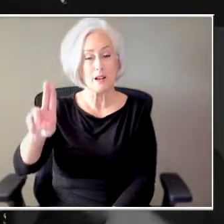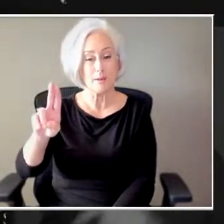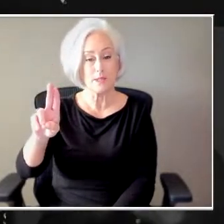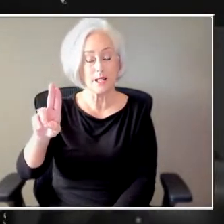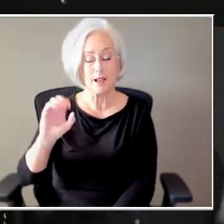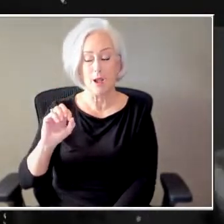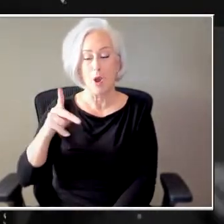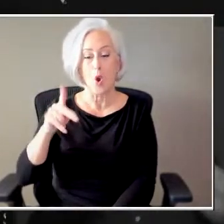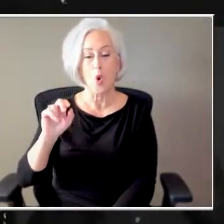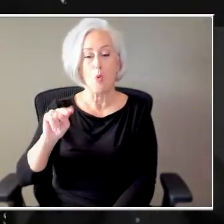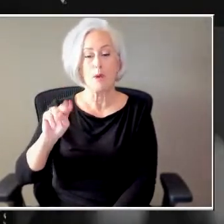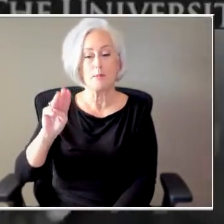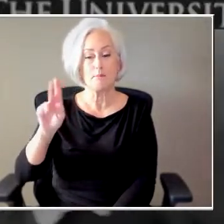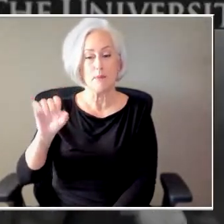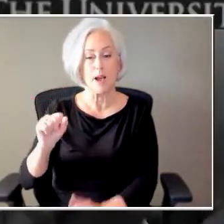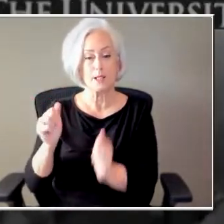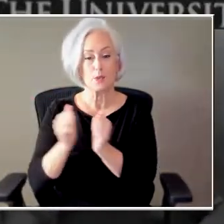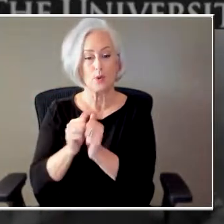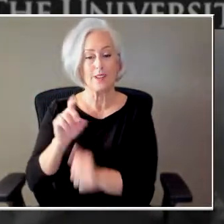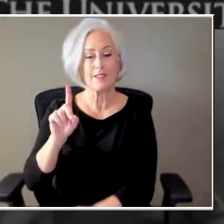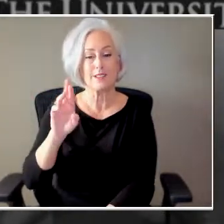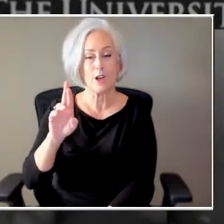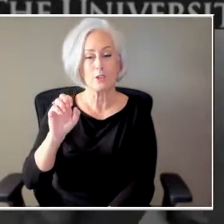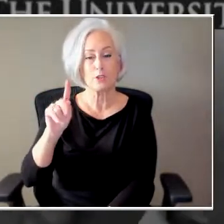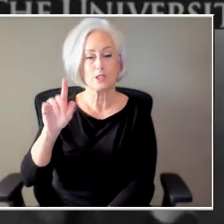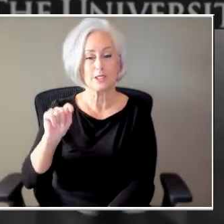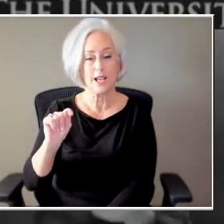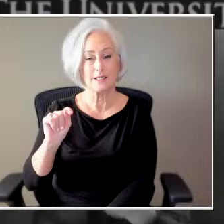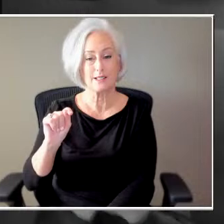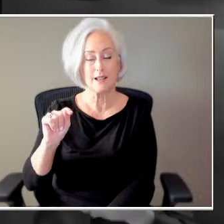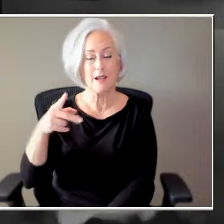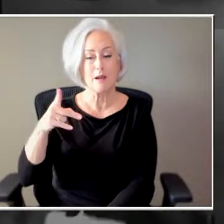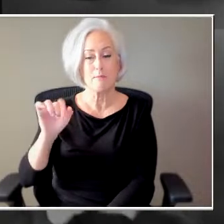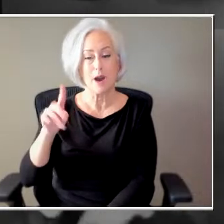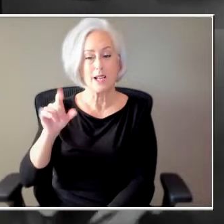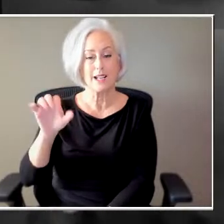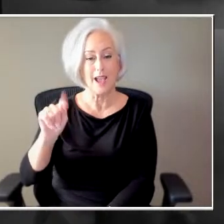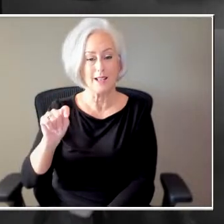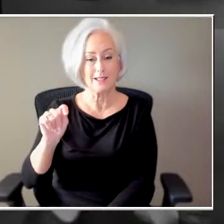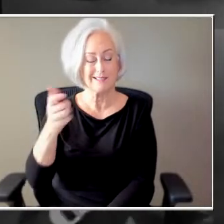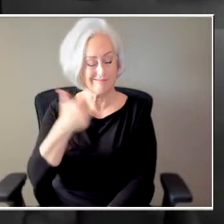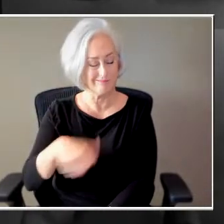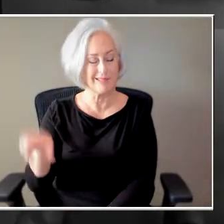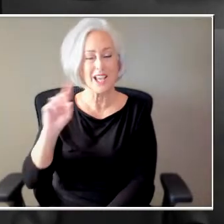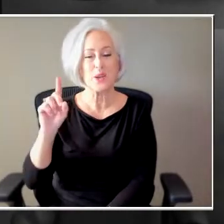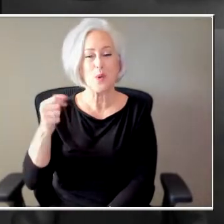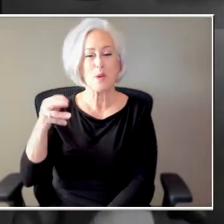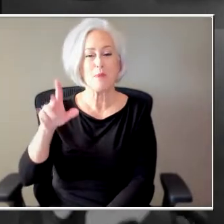Mics with Dr. Stites podcasts. Now, everywhere podcasts are available.